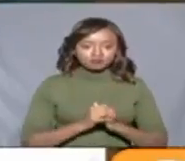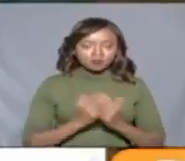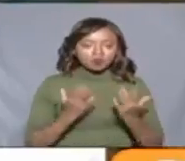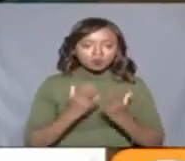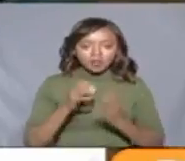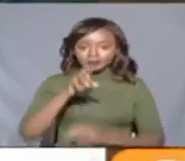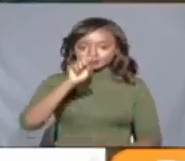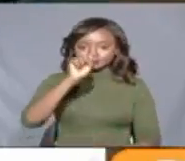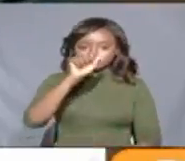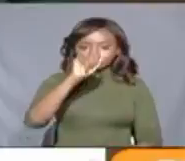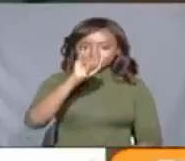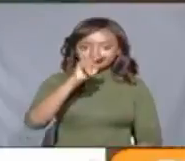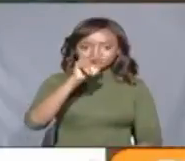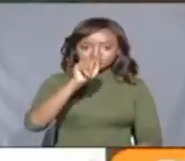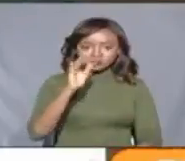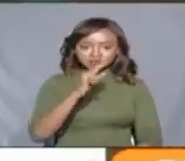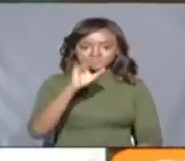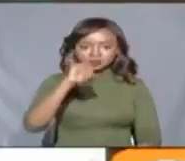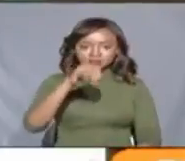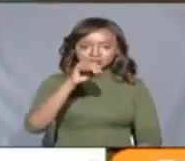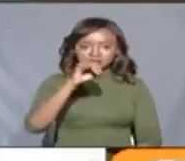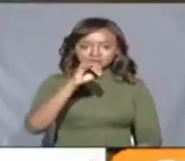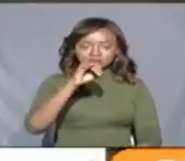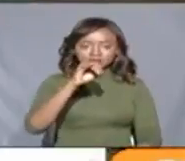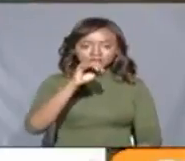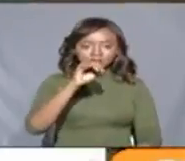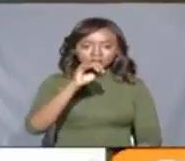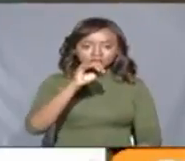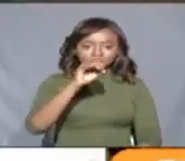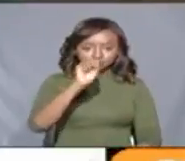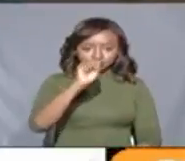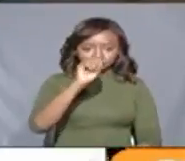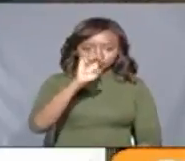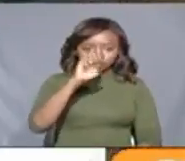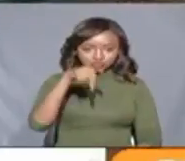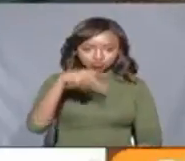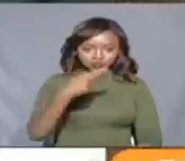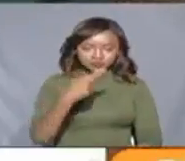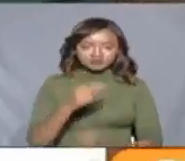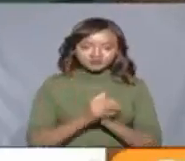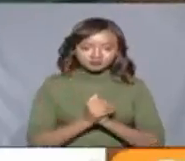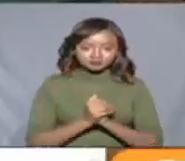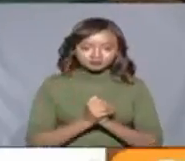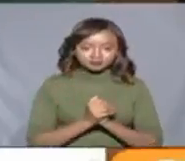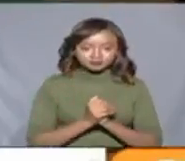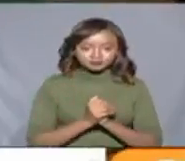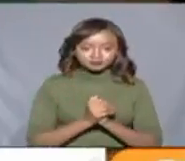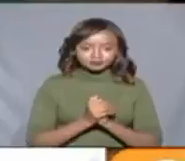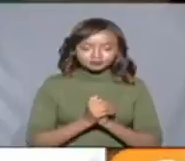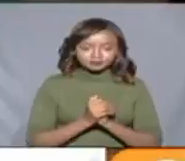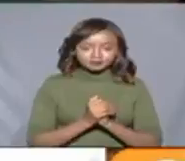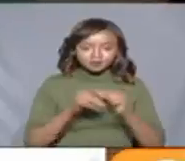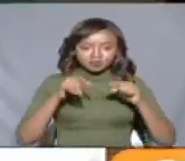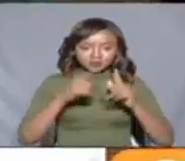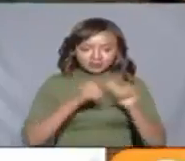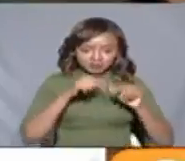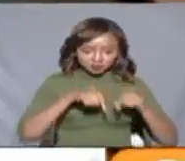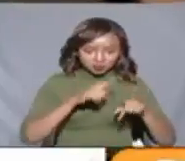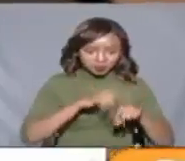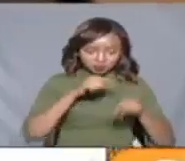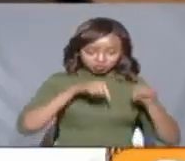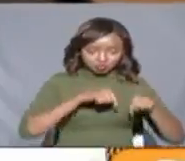St. Joseph's, St. Francisca, Sisters of St. Joseph, from